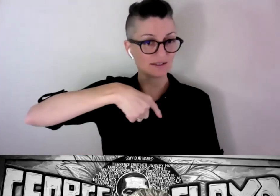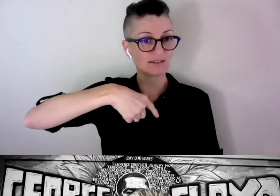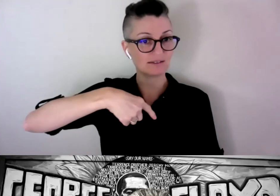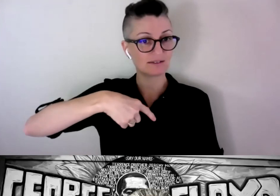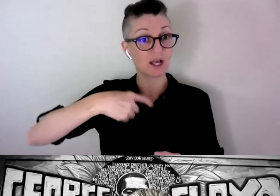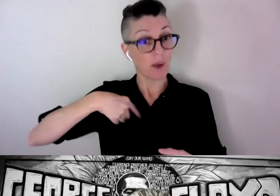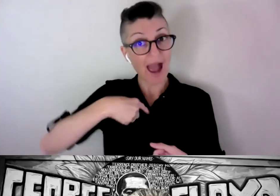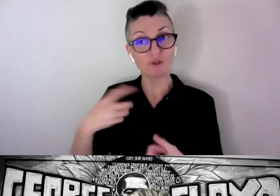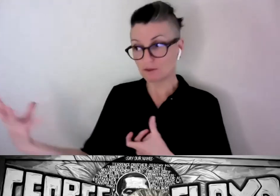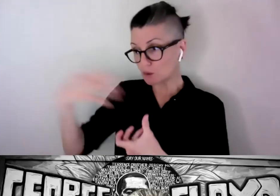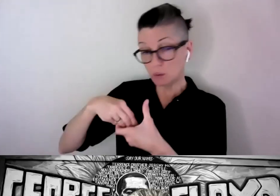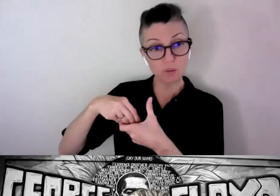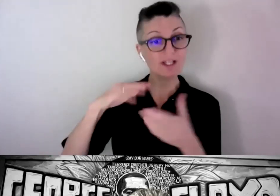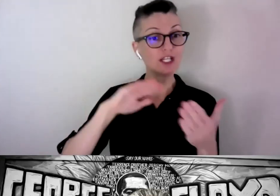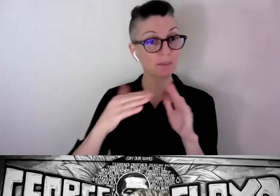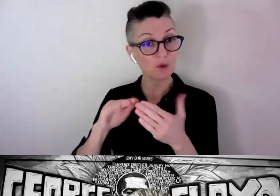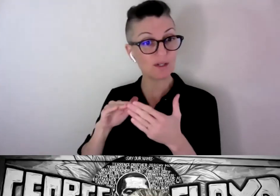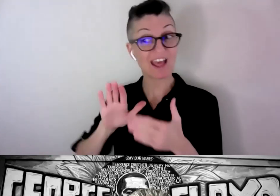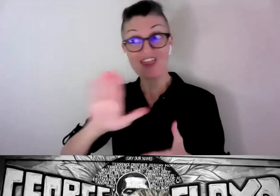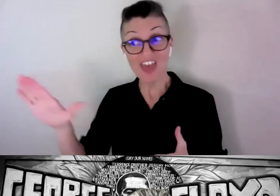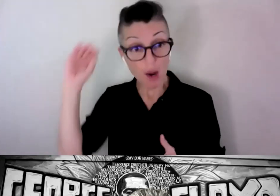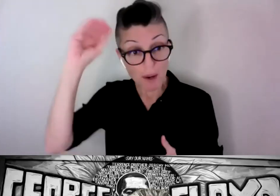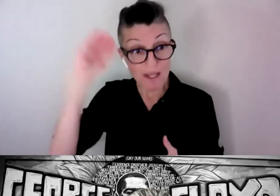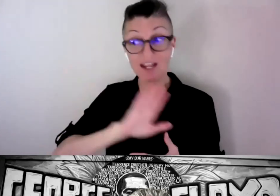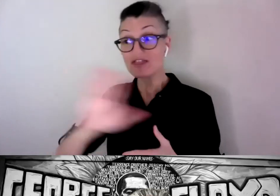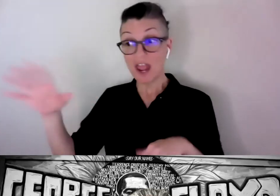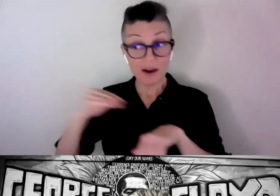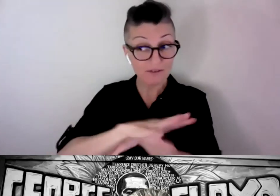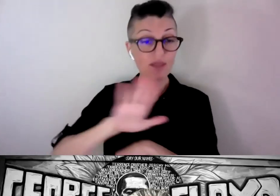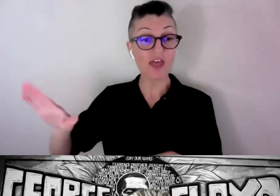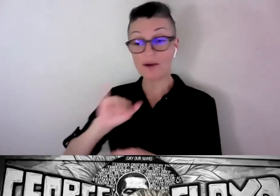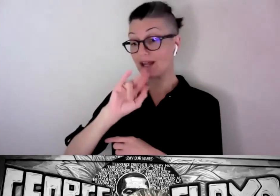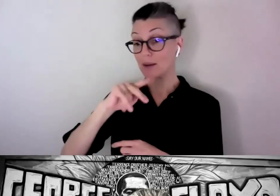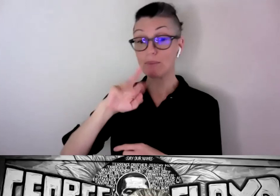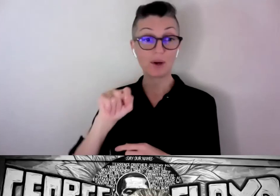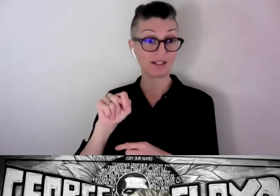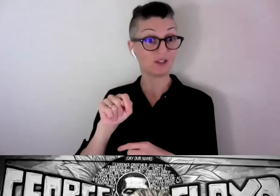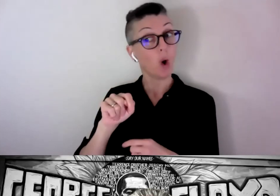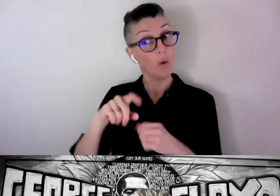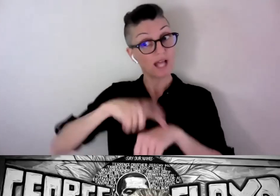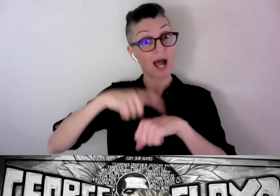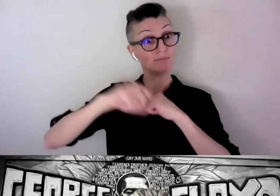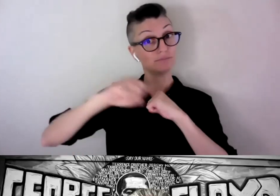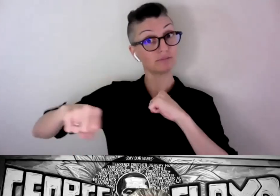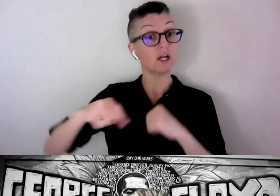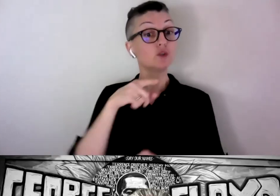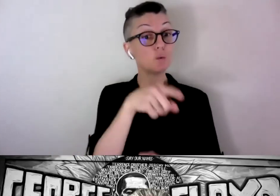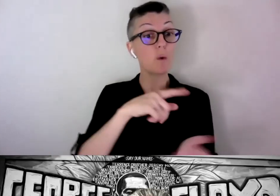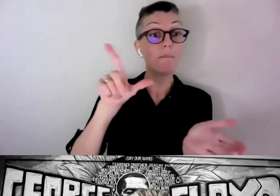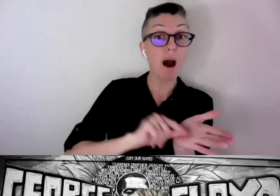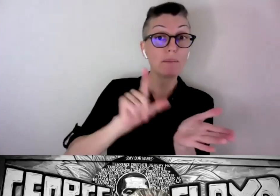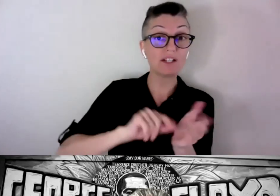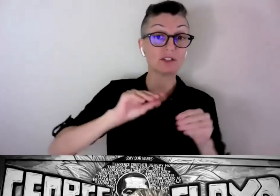the project. So that might take longer, right? So that might mean you have less publications, right? But,